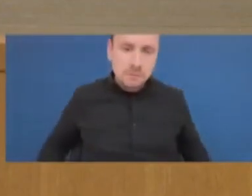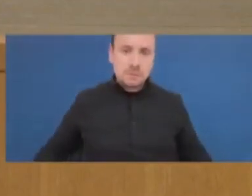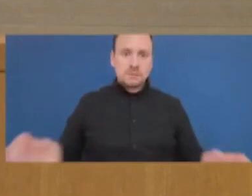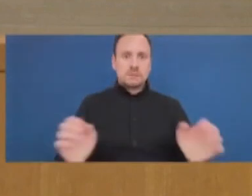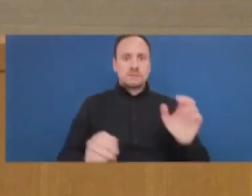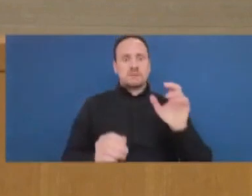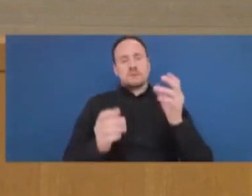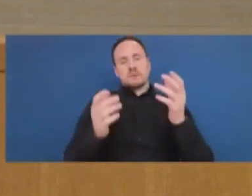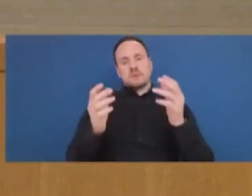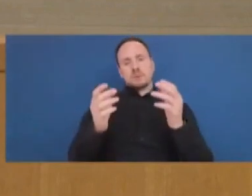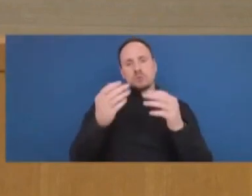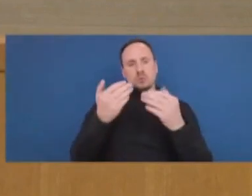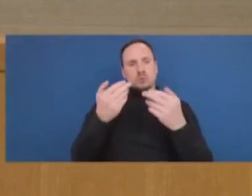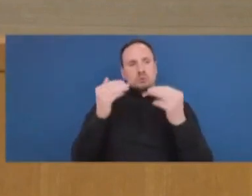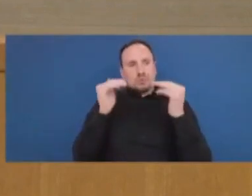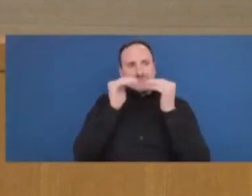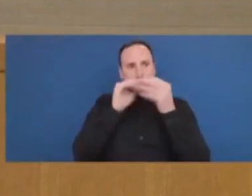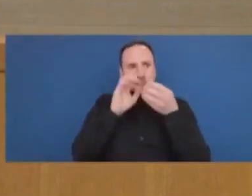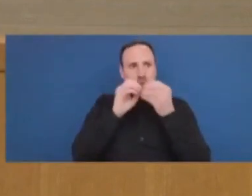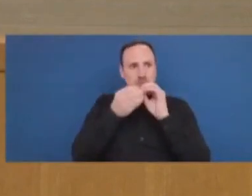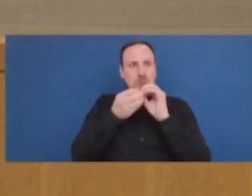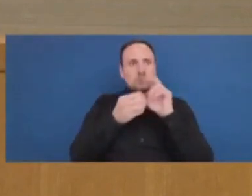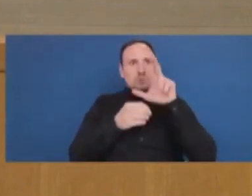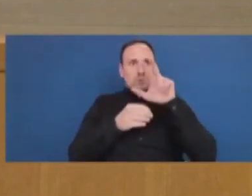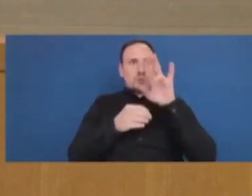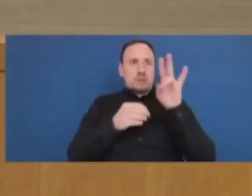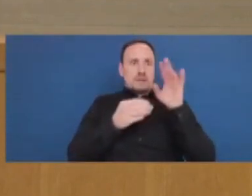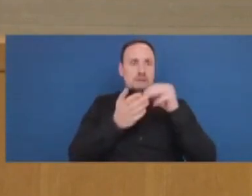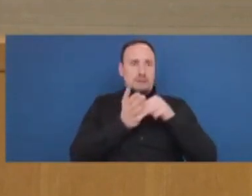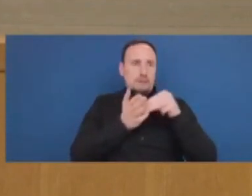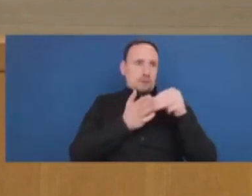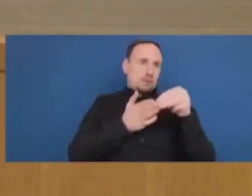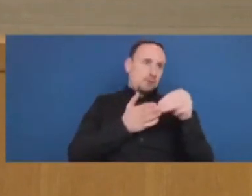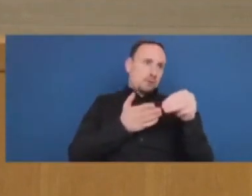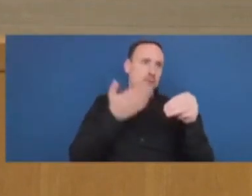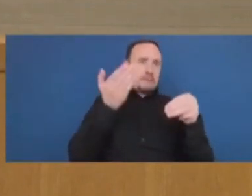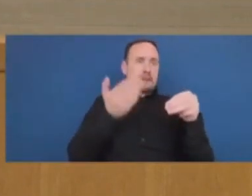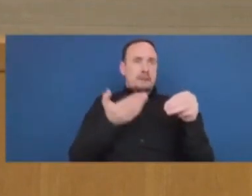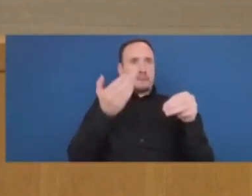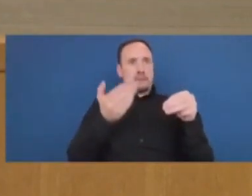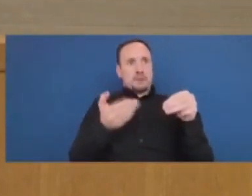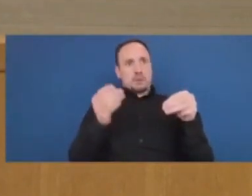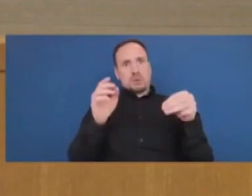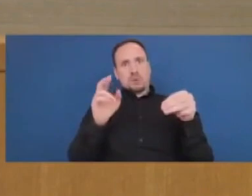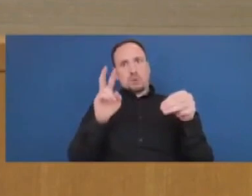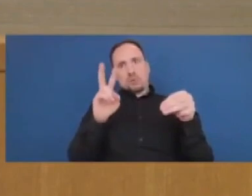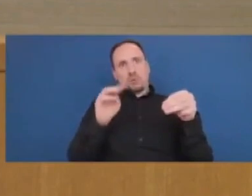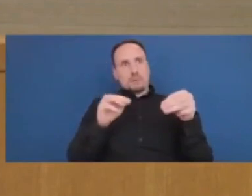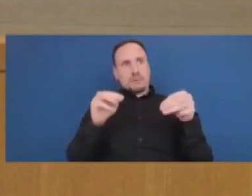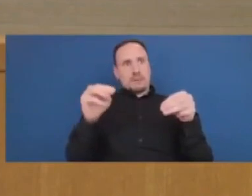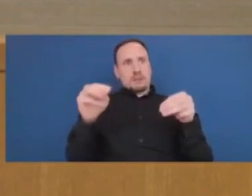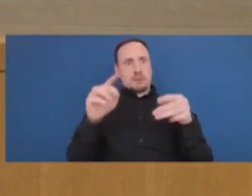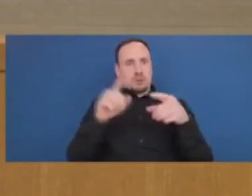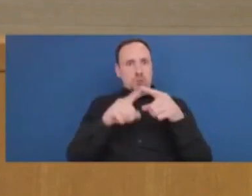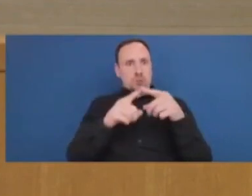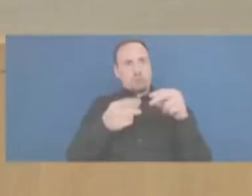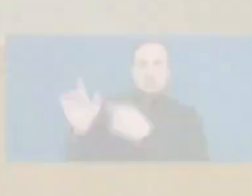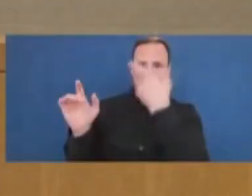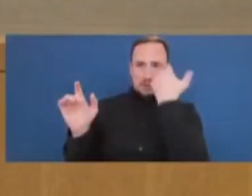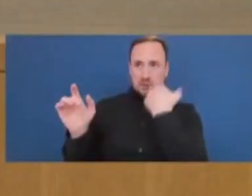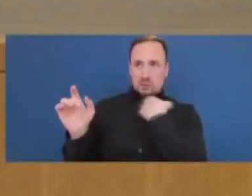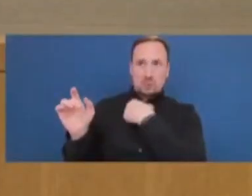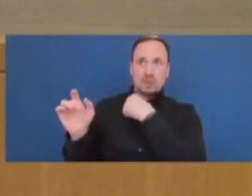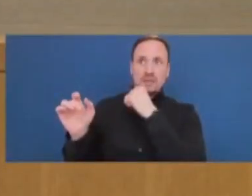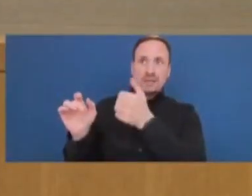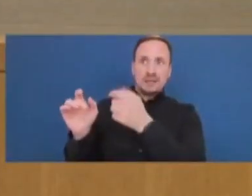the $37 million, I think it's probably only about $2 million to get to